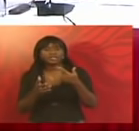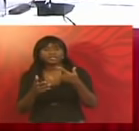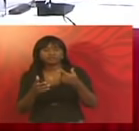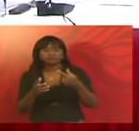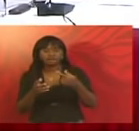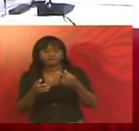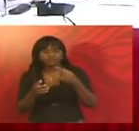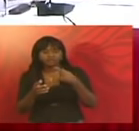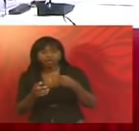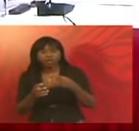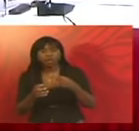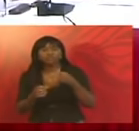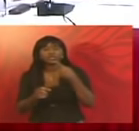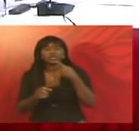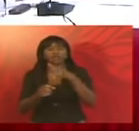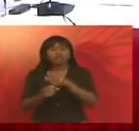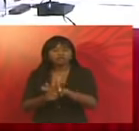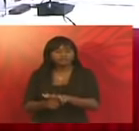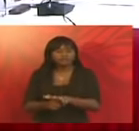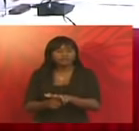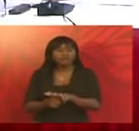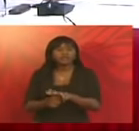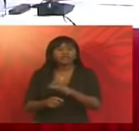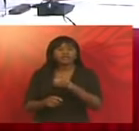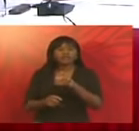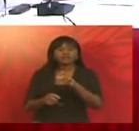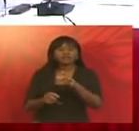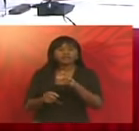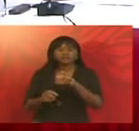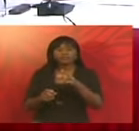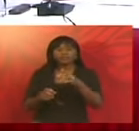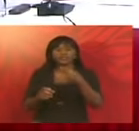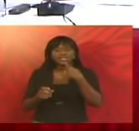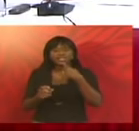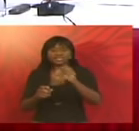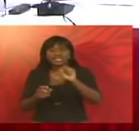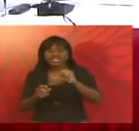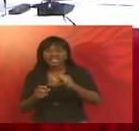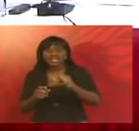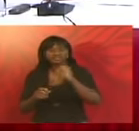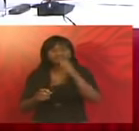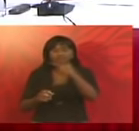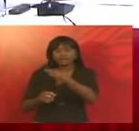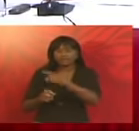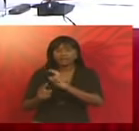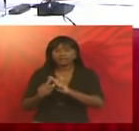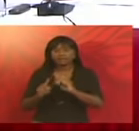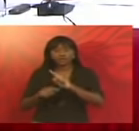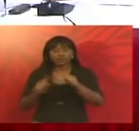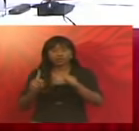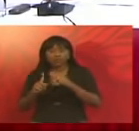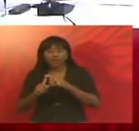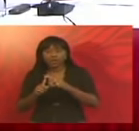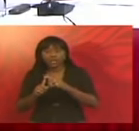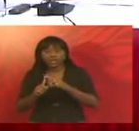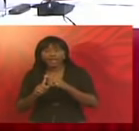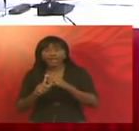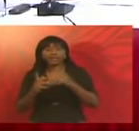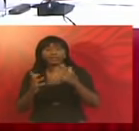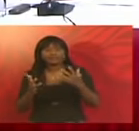working. However, on the flip side, when they have a negative experience, we hear things like, well, we have to do some